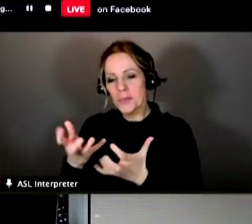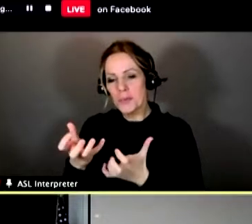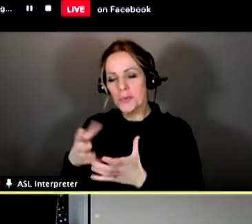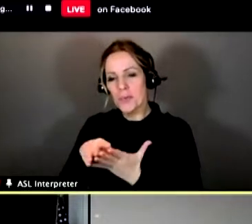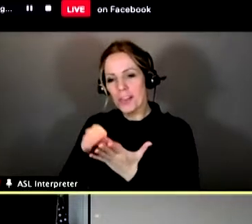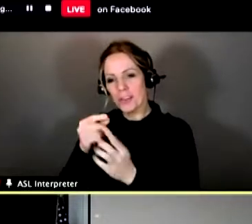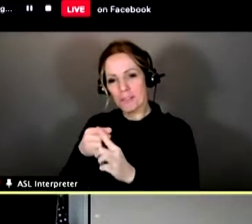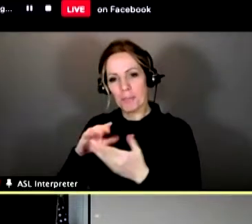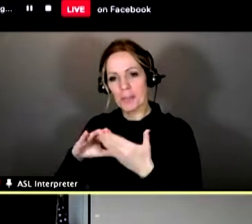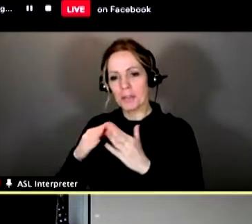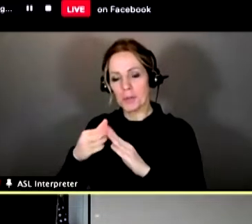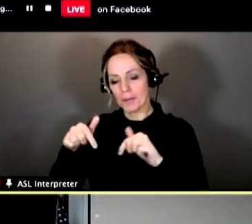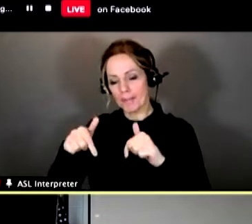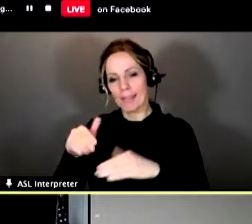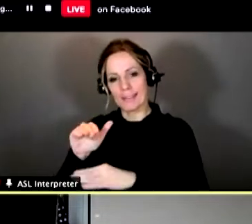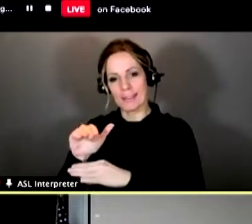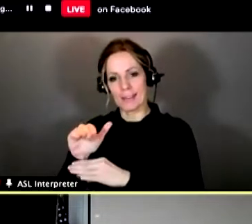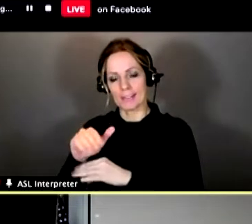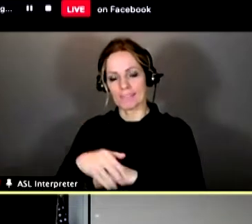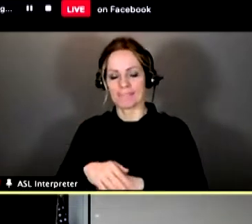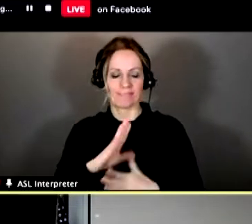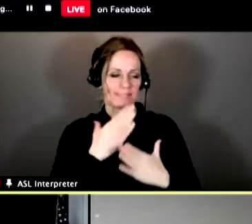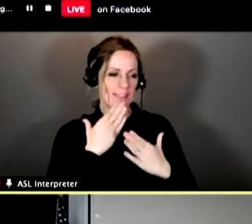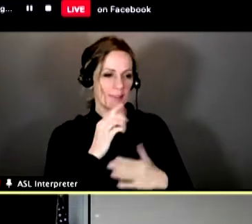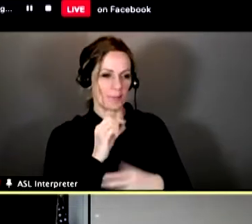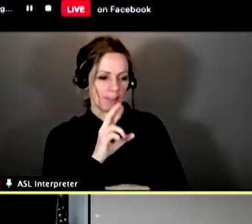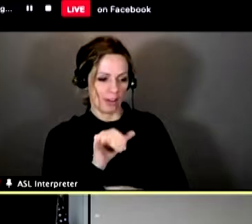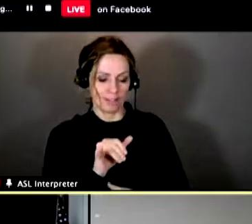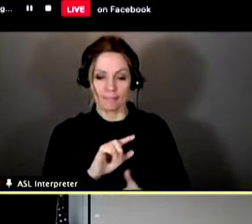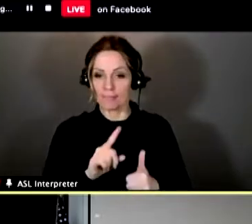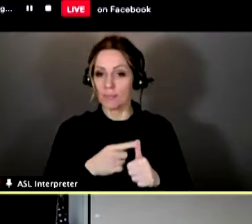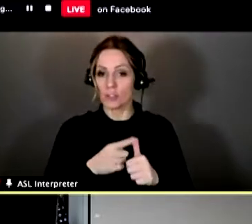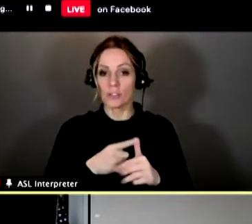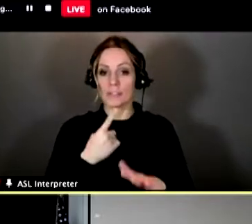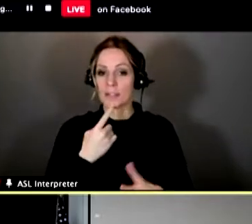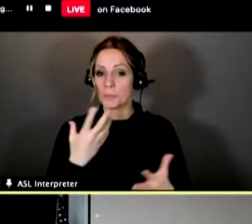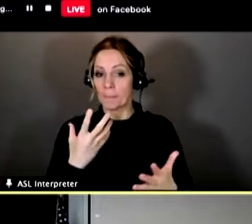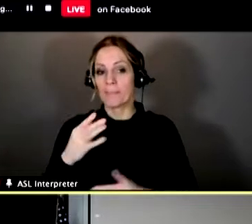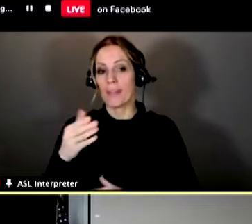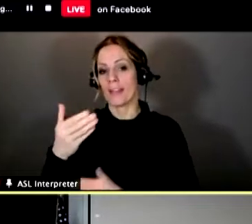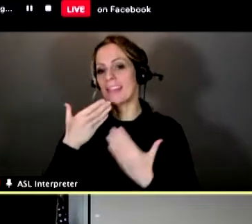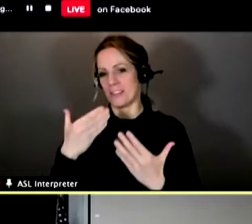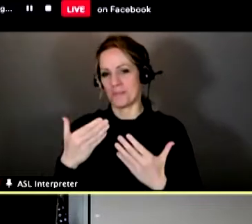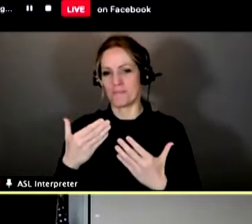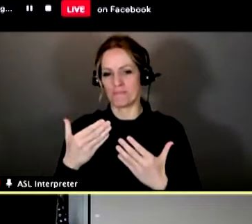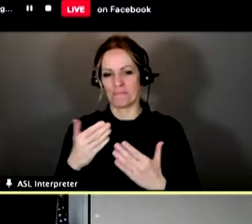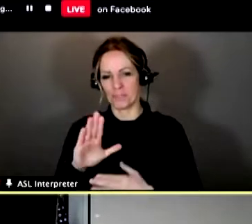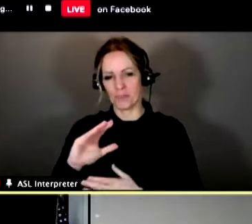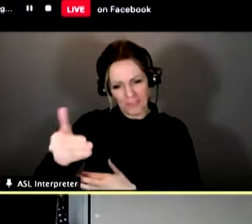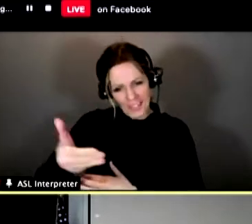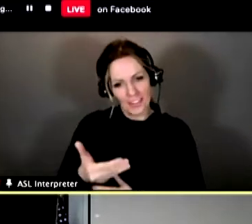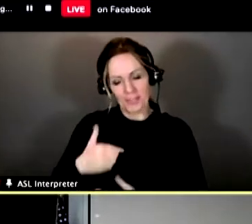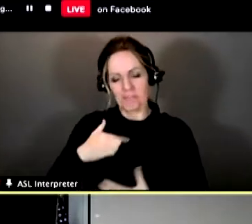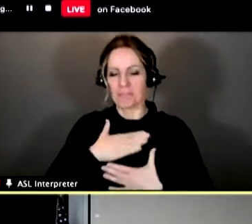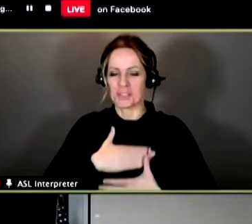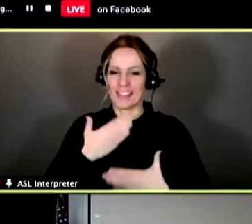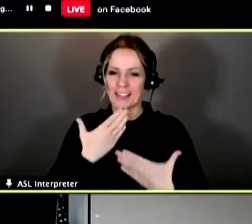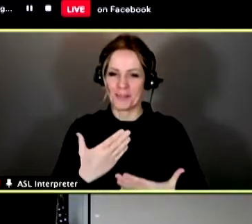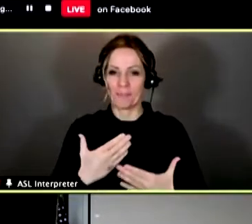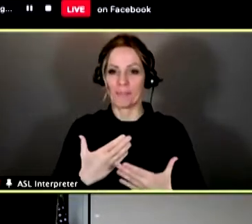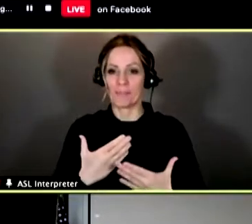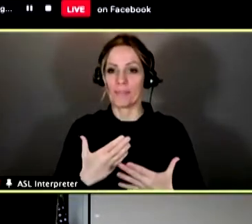Thank you, Larry. Well, first, I just want to say thank you. Thank you for the invitation. I really want to listen, and